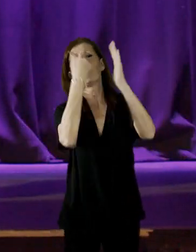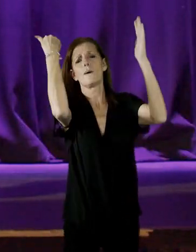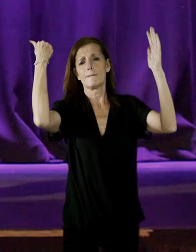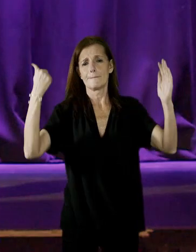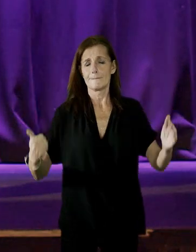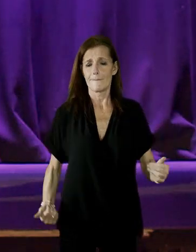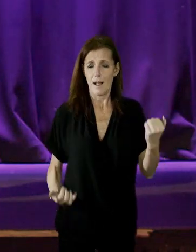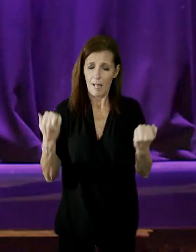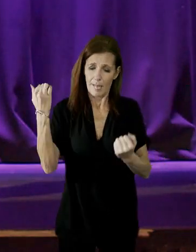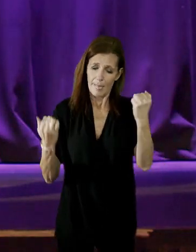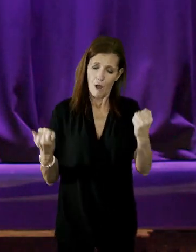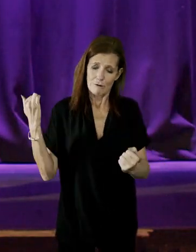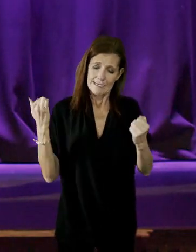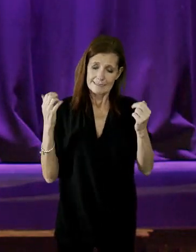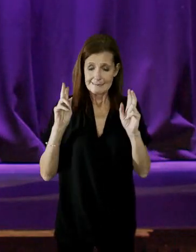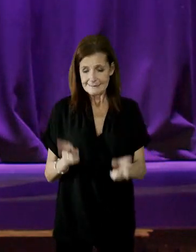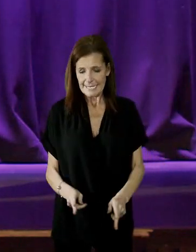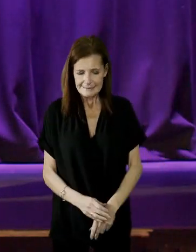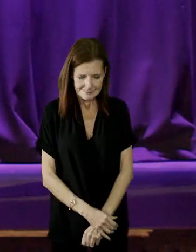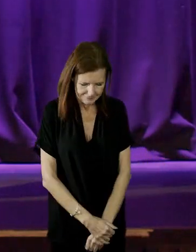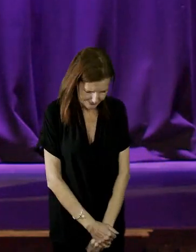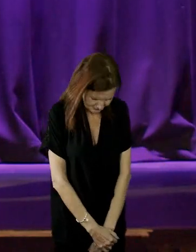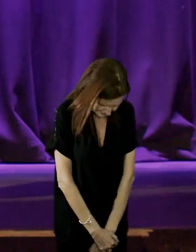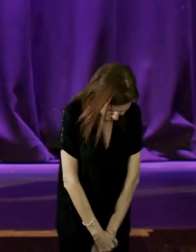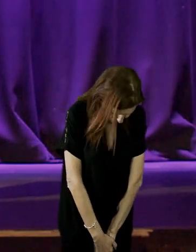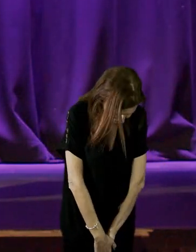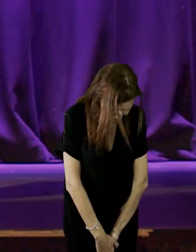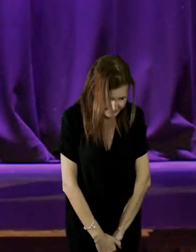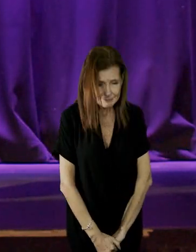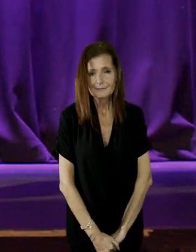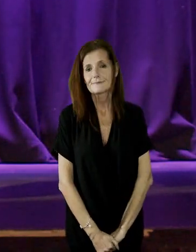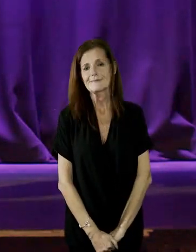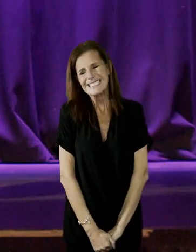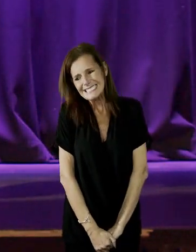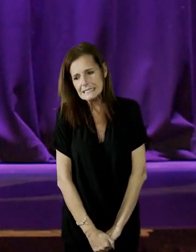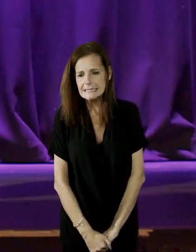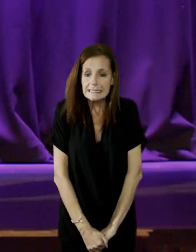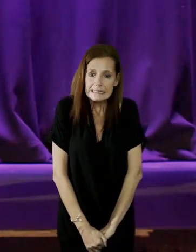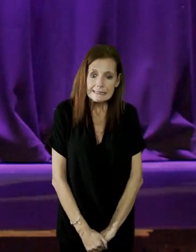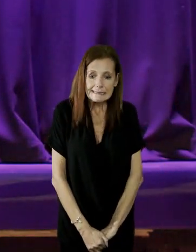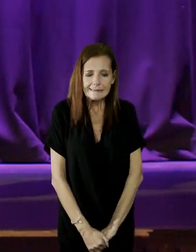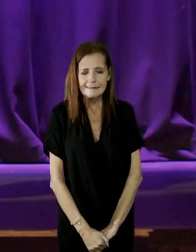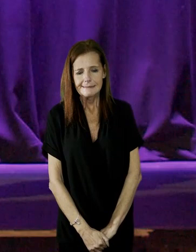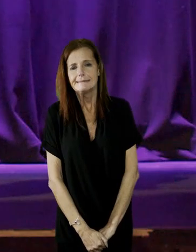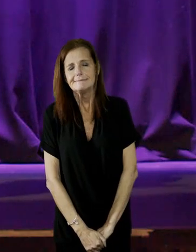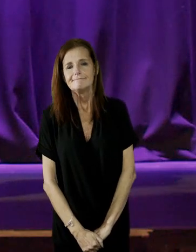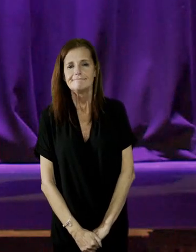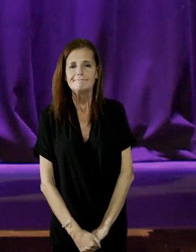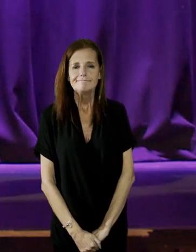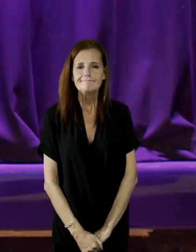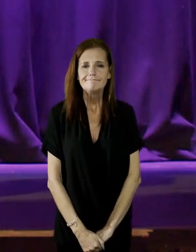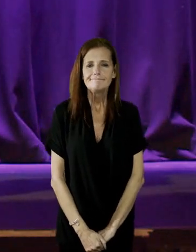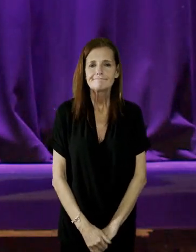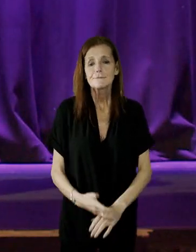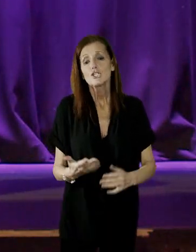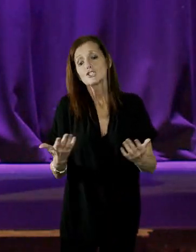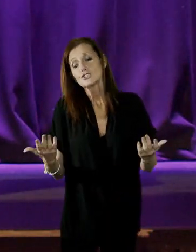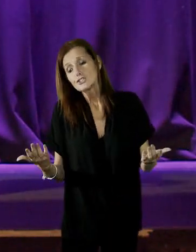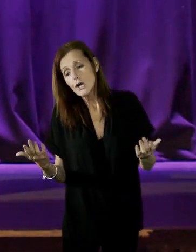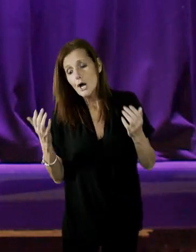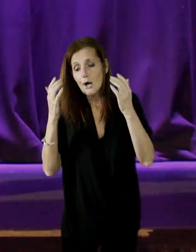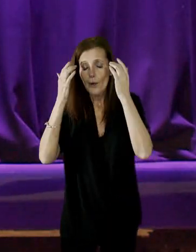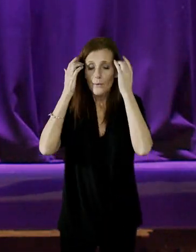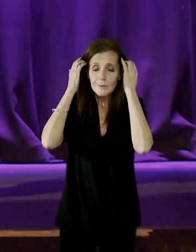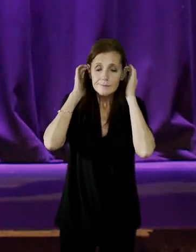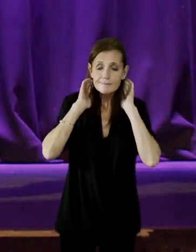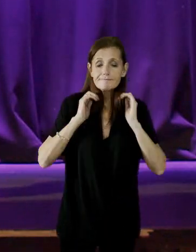and died right there. Yeah, it's sad. So The moral or the morale of the